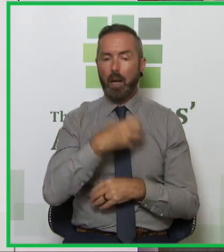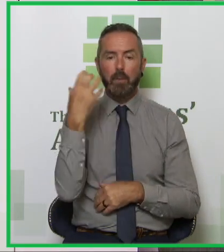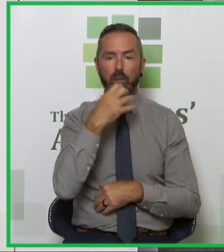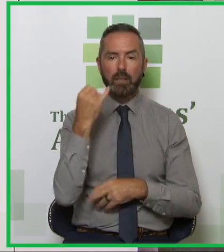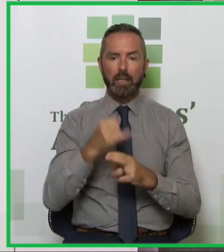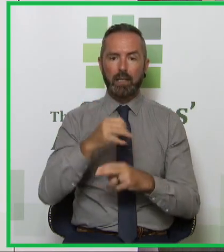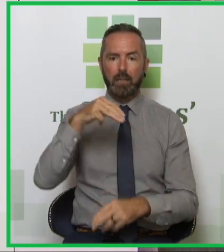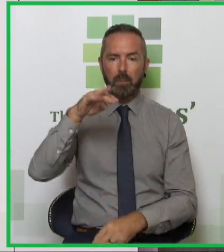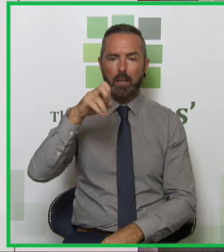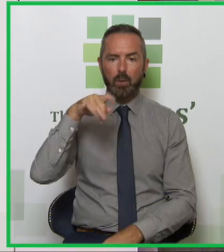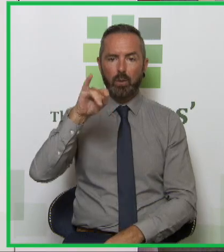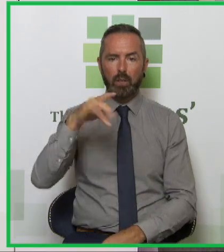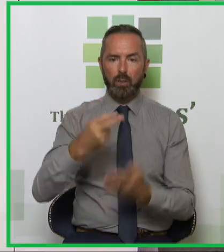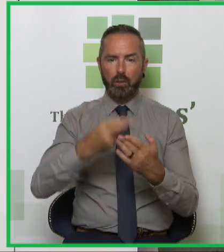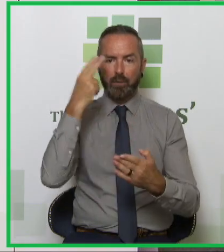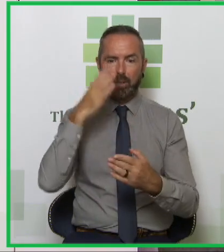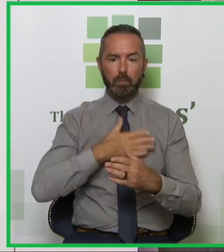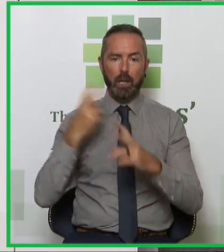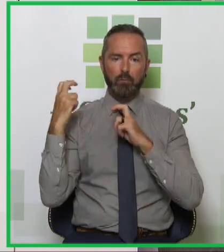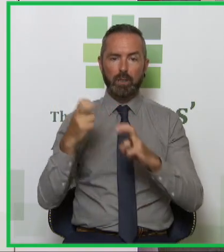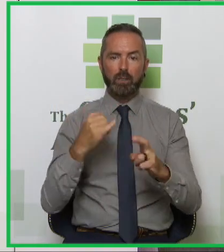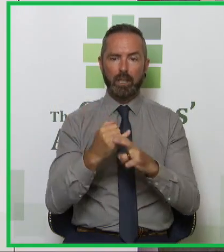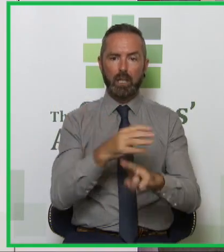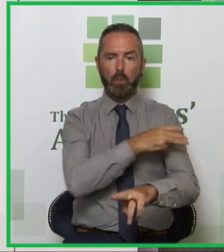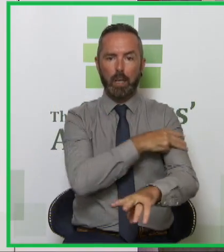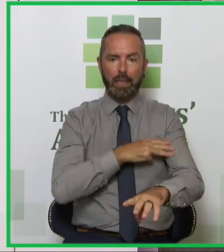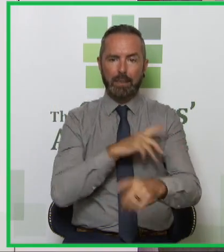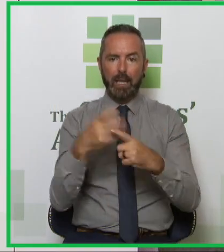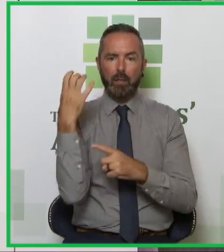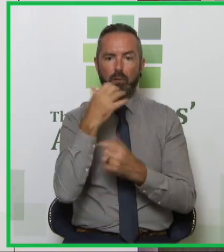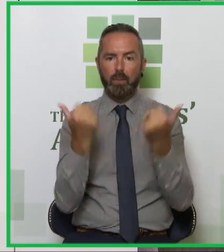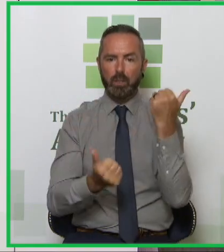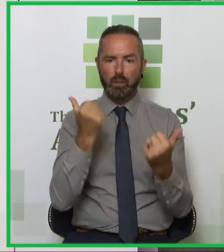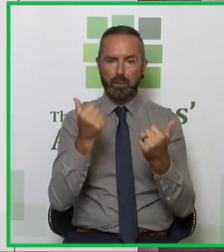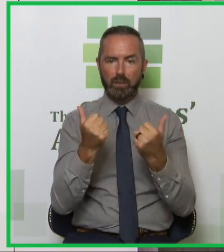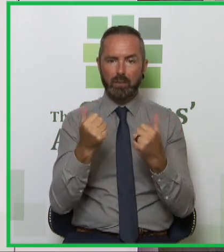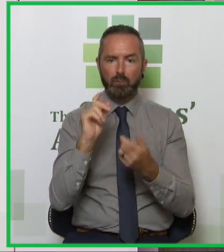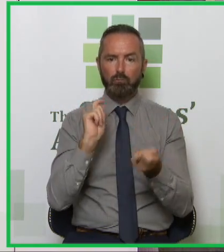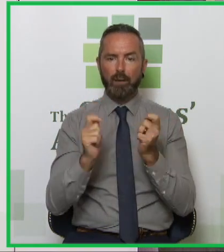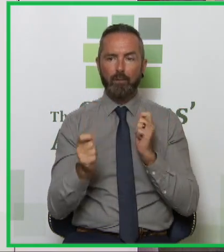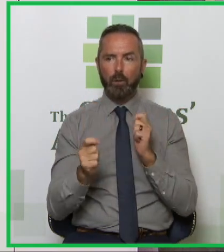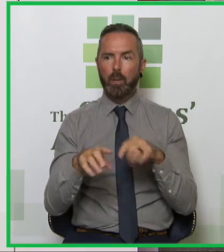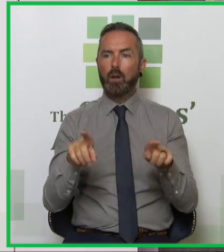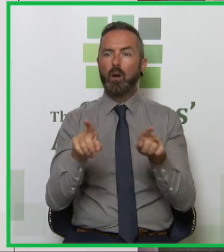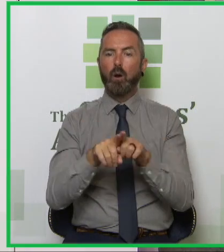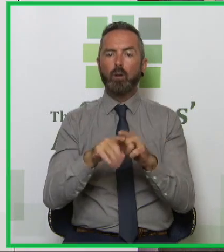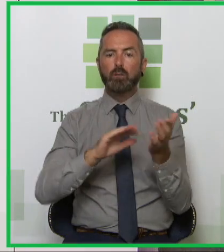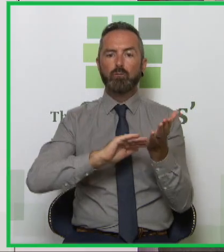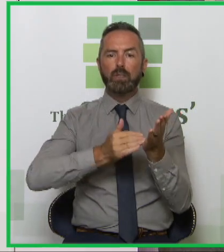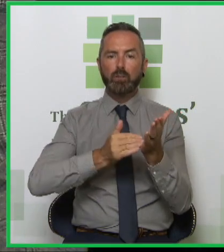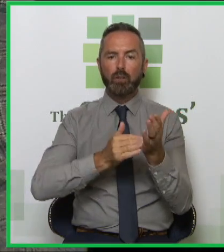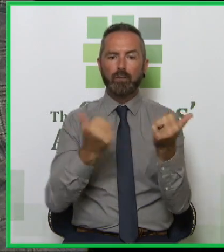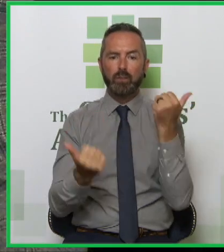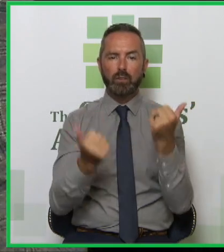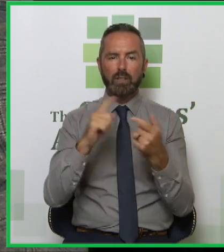University, and my research is in the areas of policing and criminal justice reform, and also restorative justice and